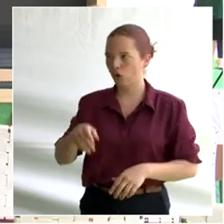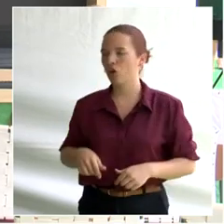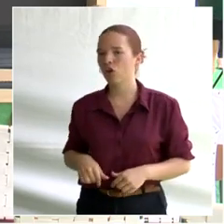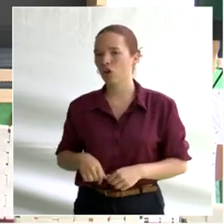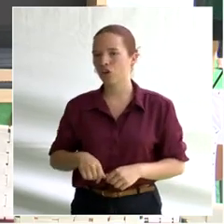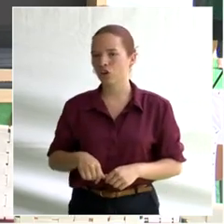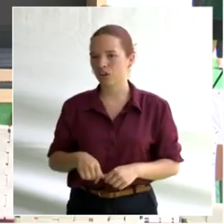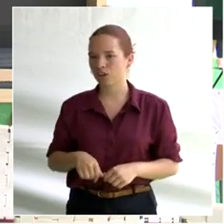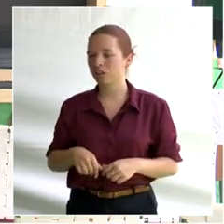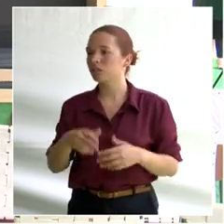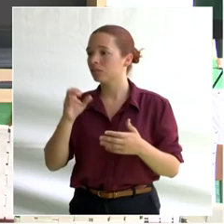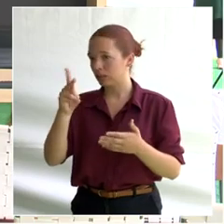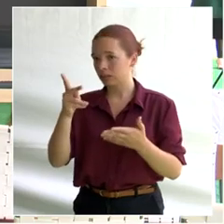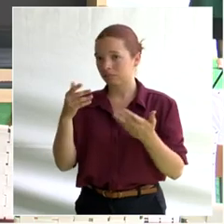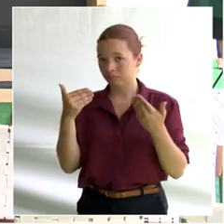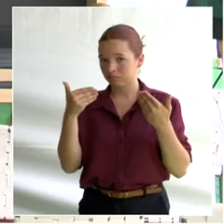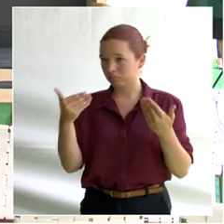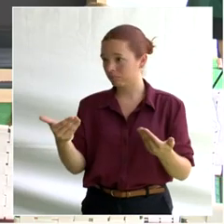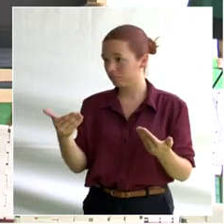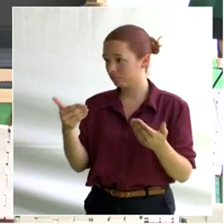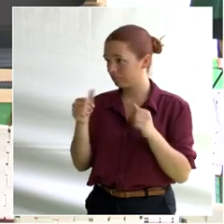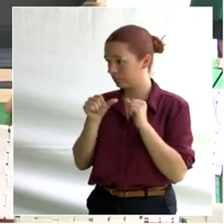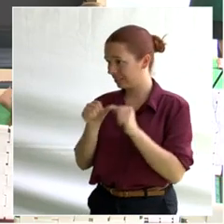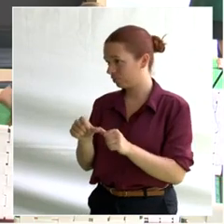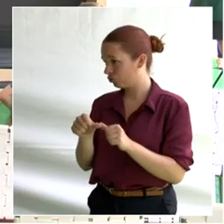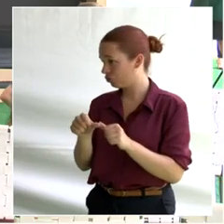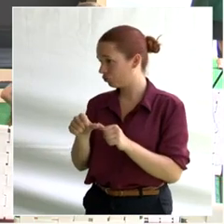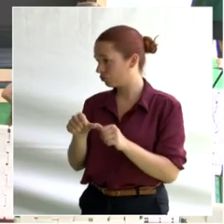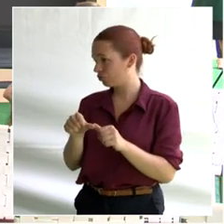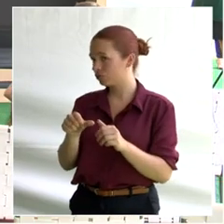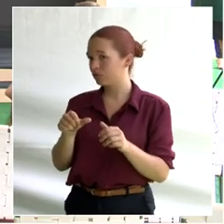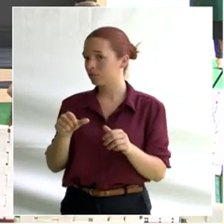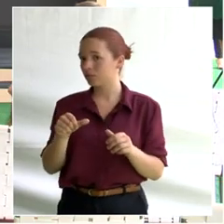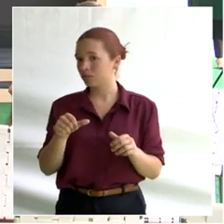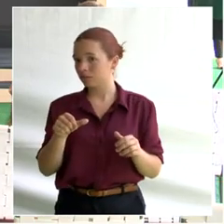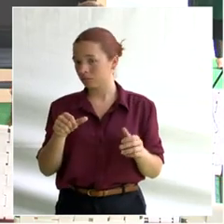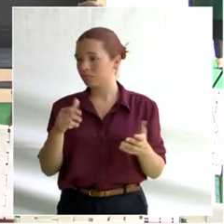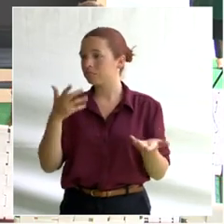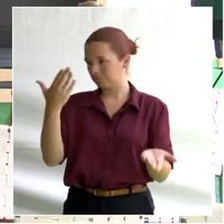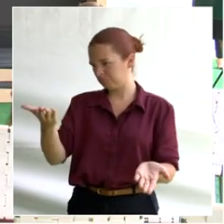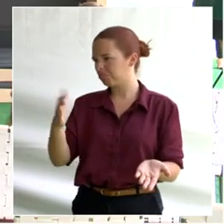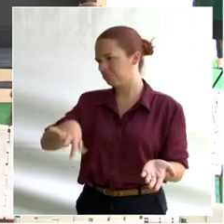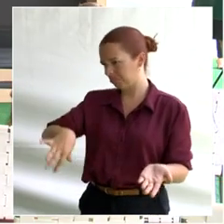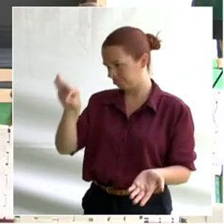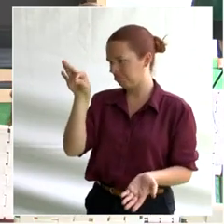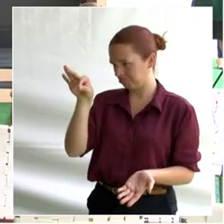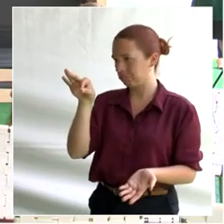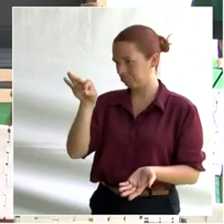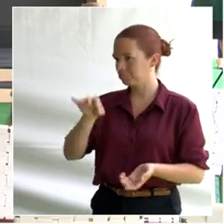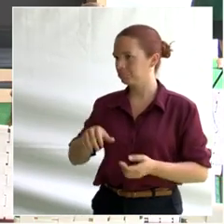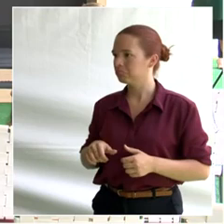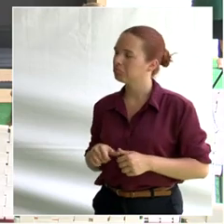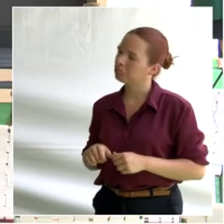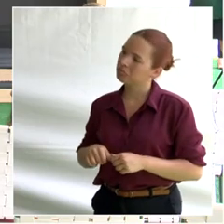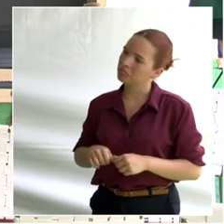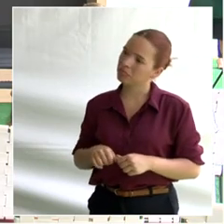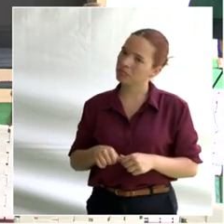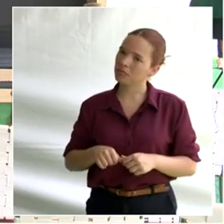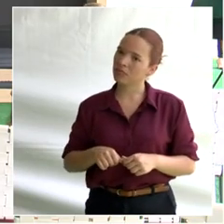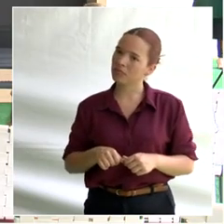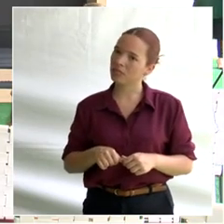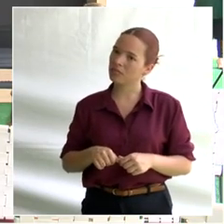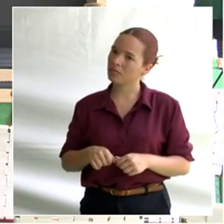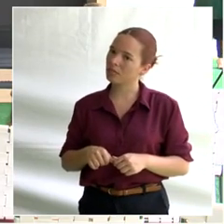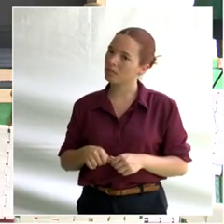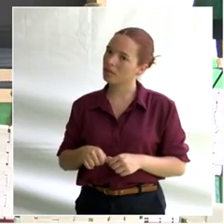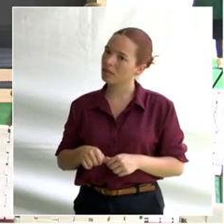can you please pick up a chip? That would be the line where Jennifer Brady is going to pop out, and she's on